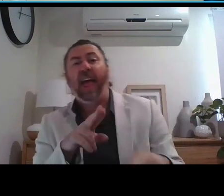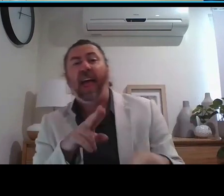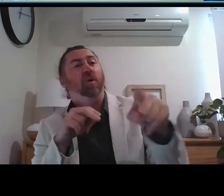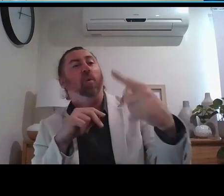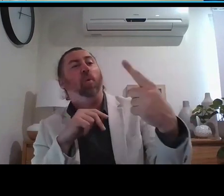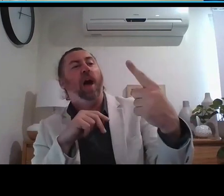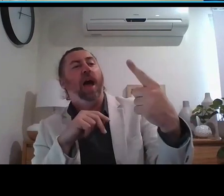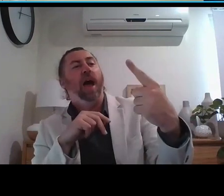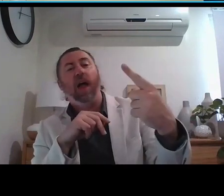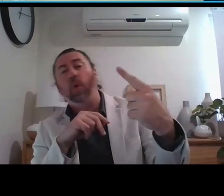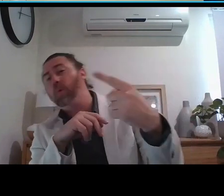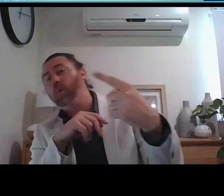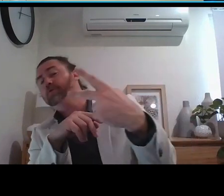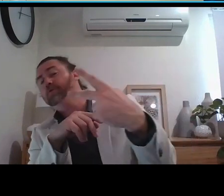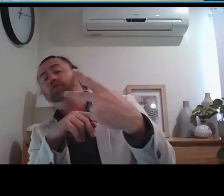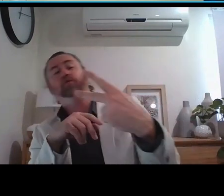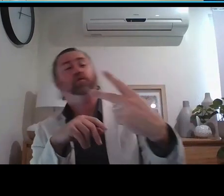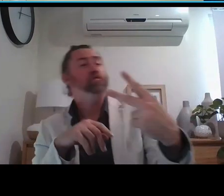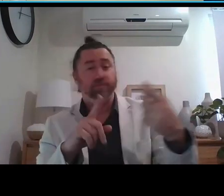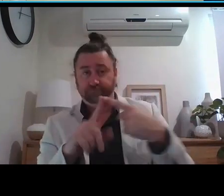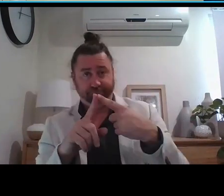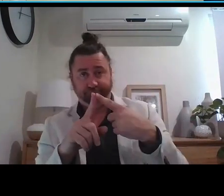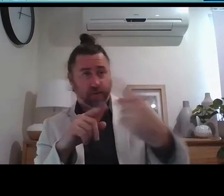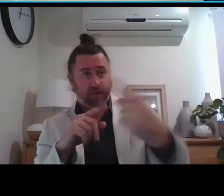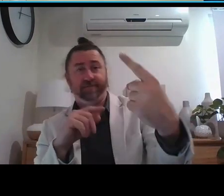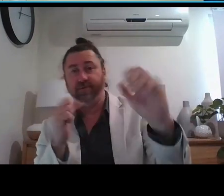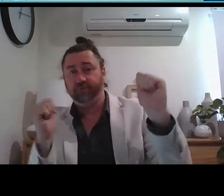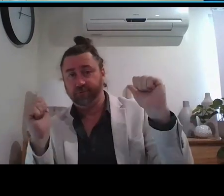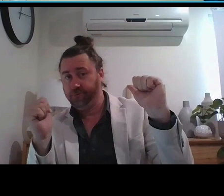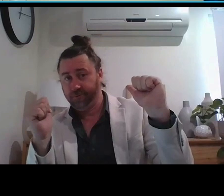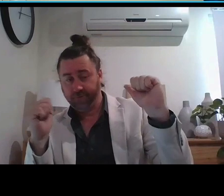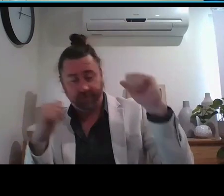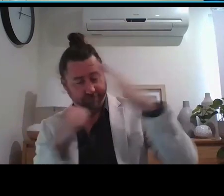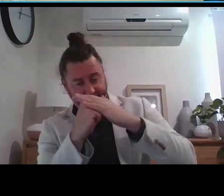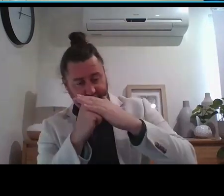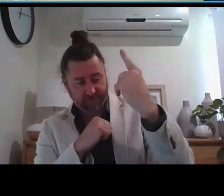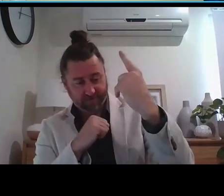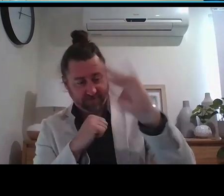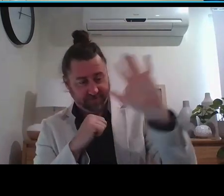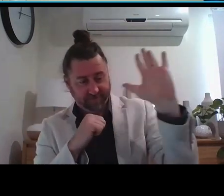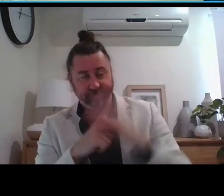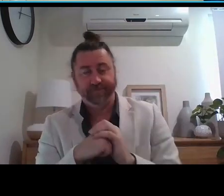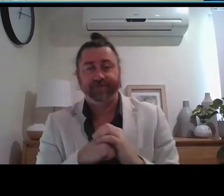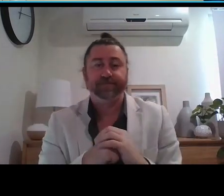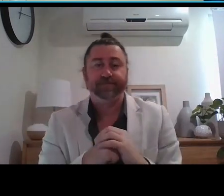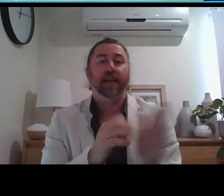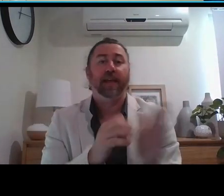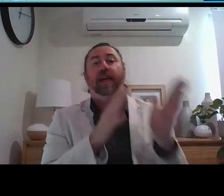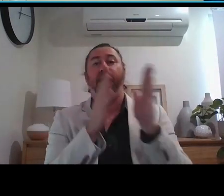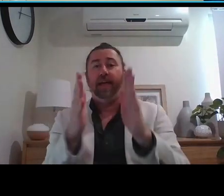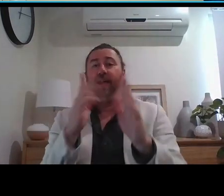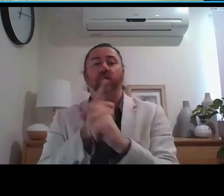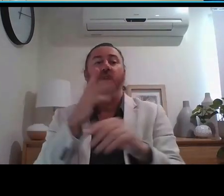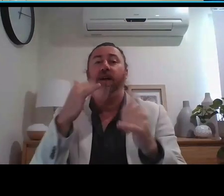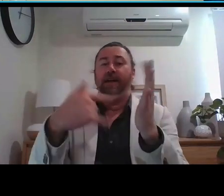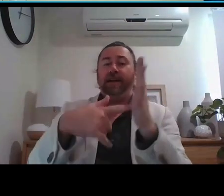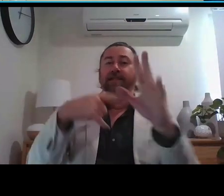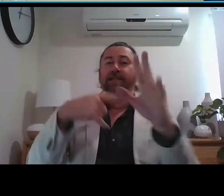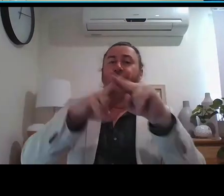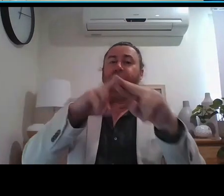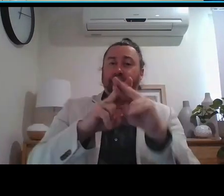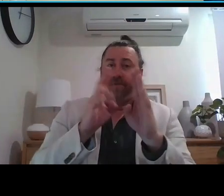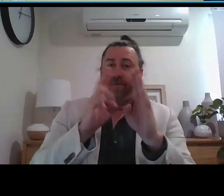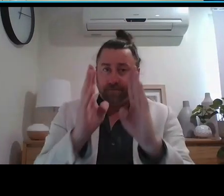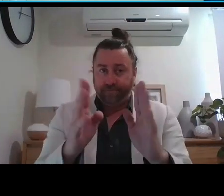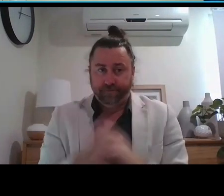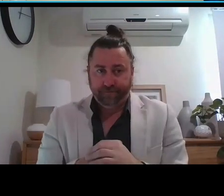that overall rating to be the same as this subcategory. Moving through to the staffing rating. Care minutes for